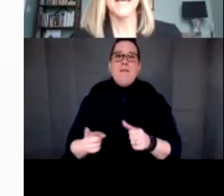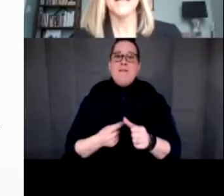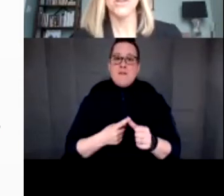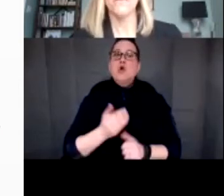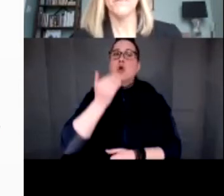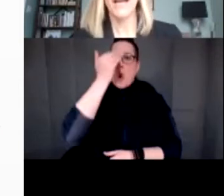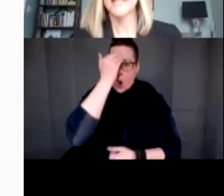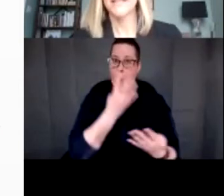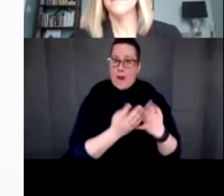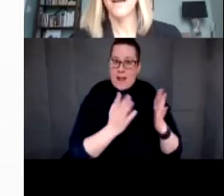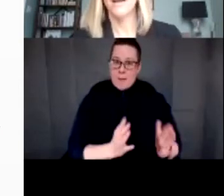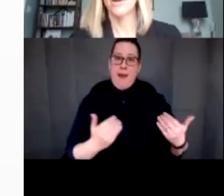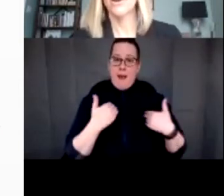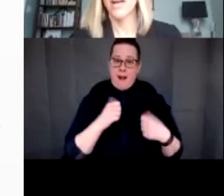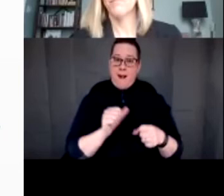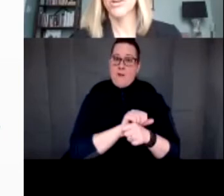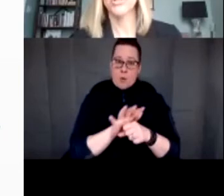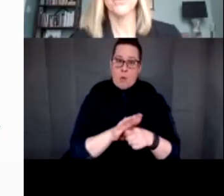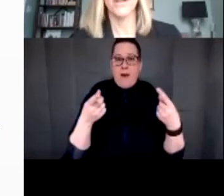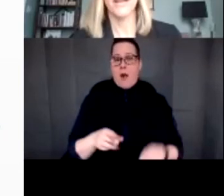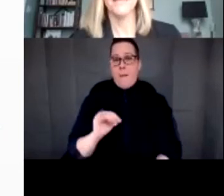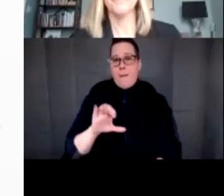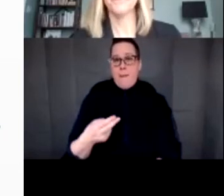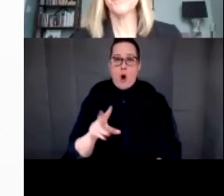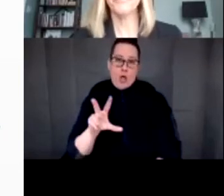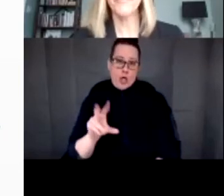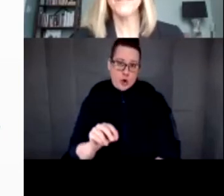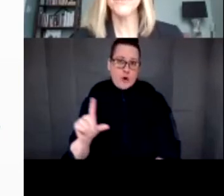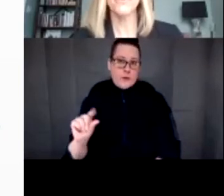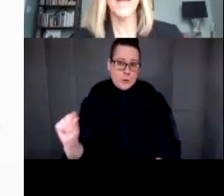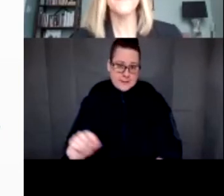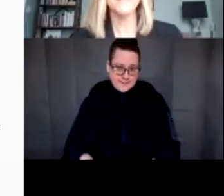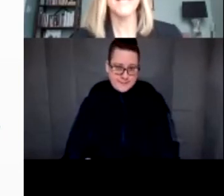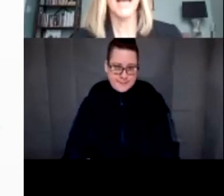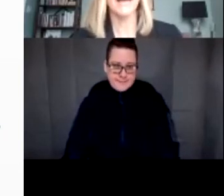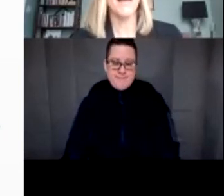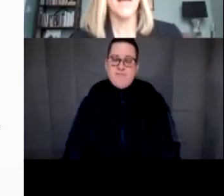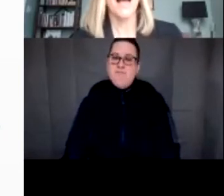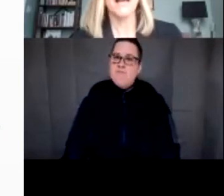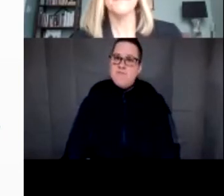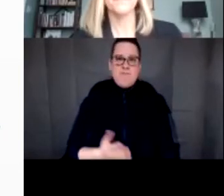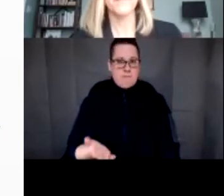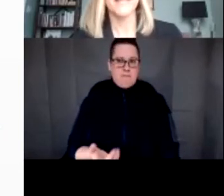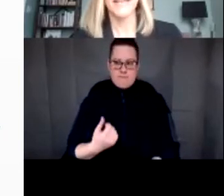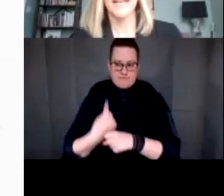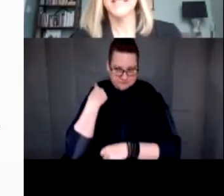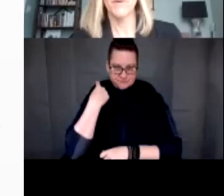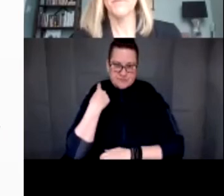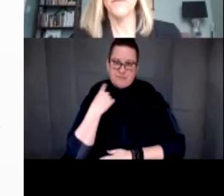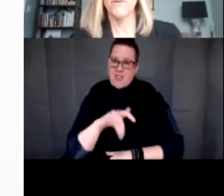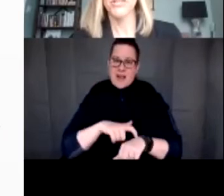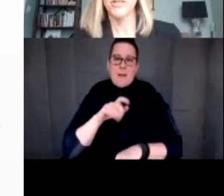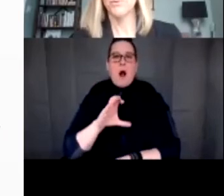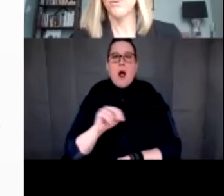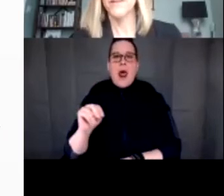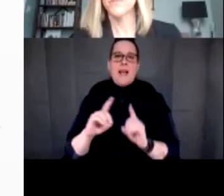inmate to test COVID positive occurred on March 30th. So at that time, the Connecticut Department